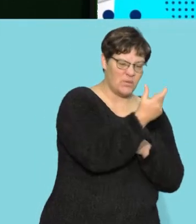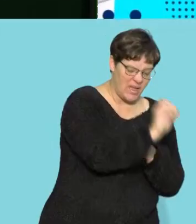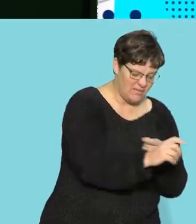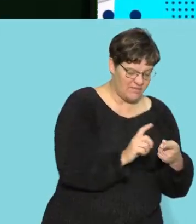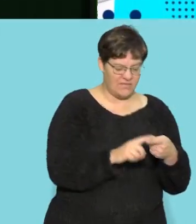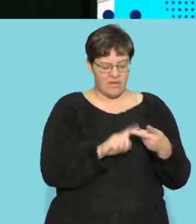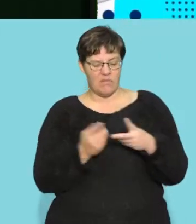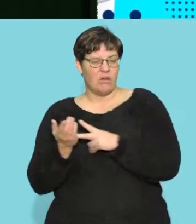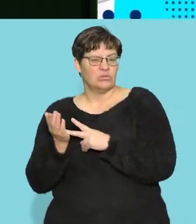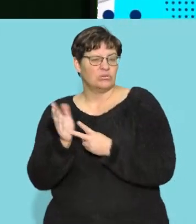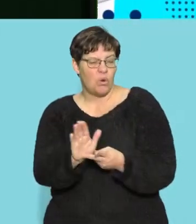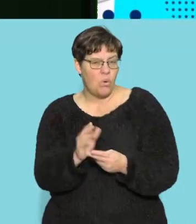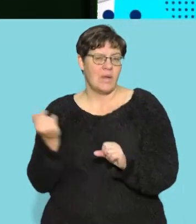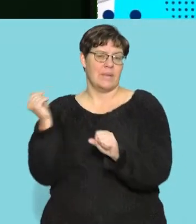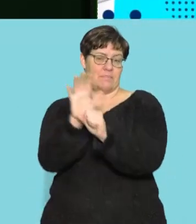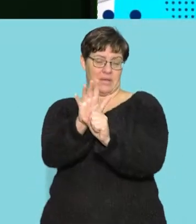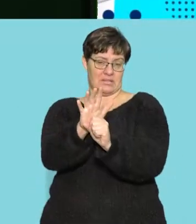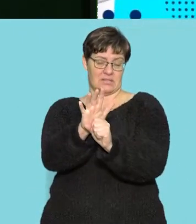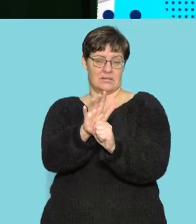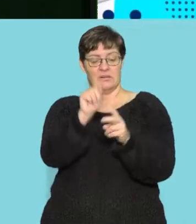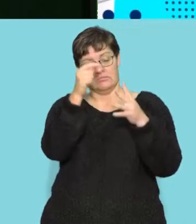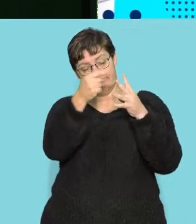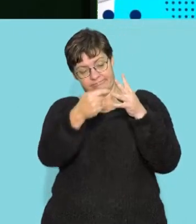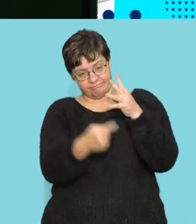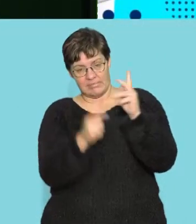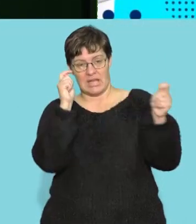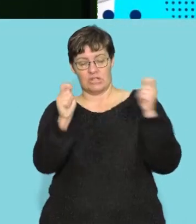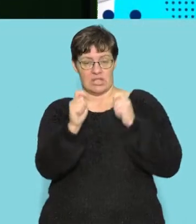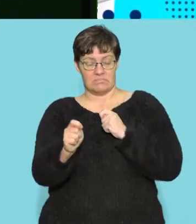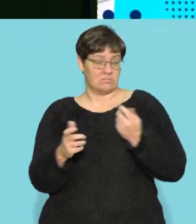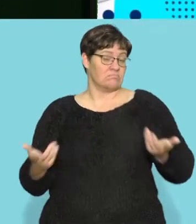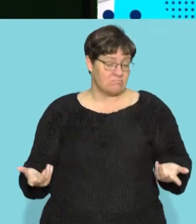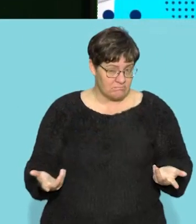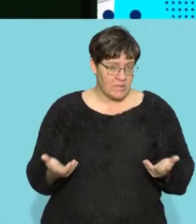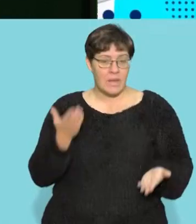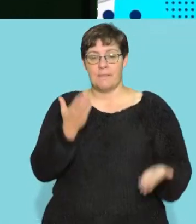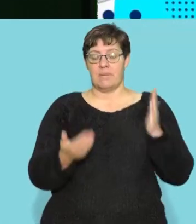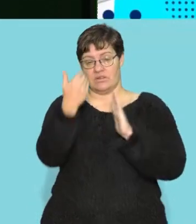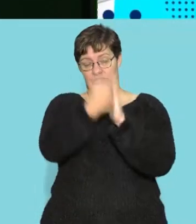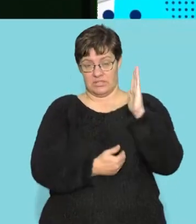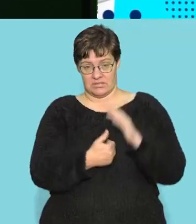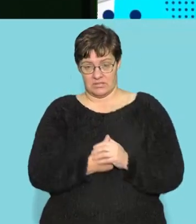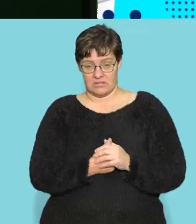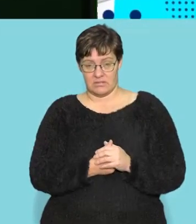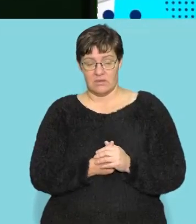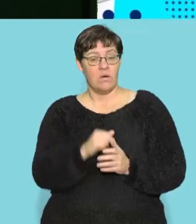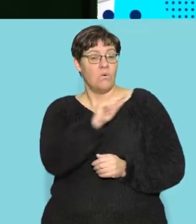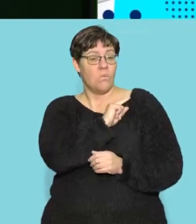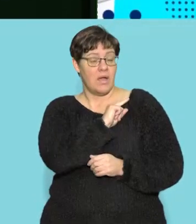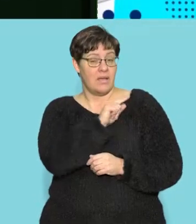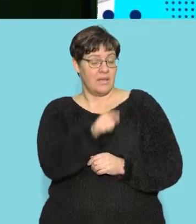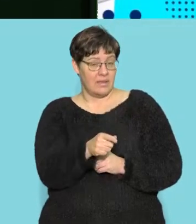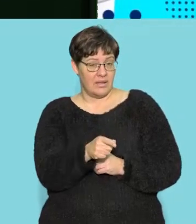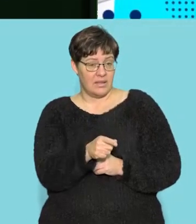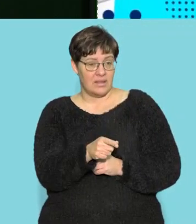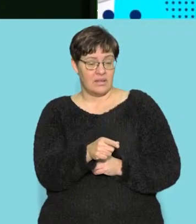you the impact of those adjustments on your balance sheet, right? Because remember, like